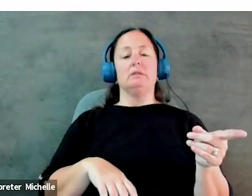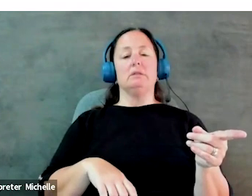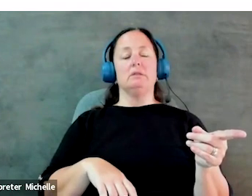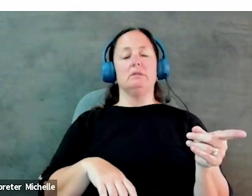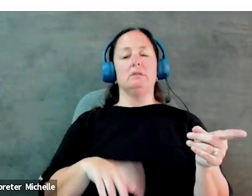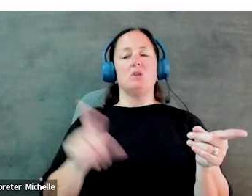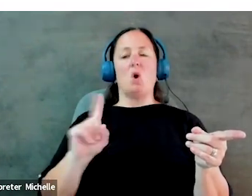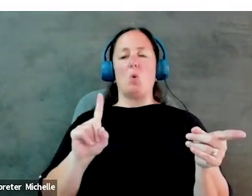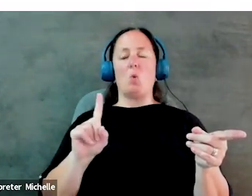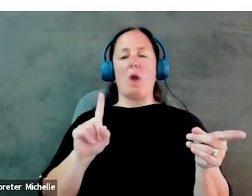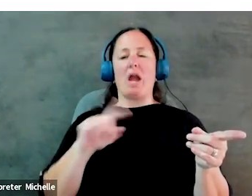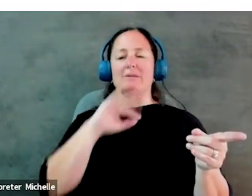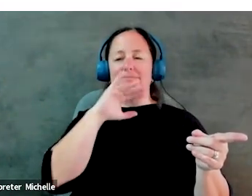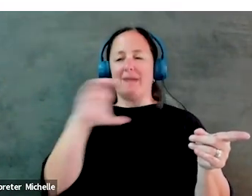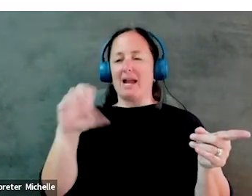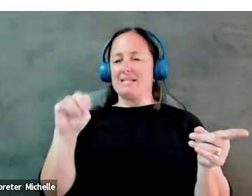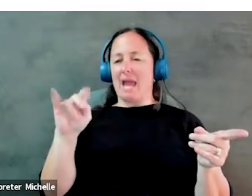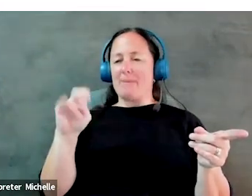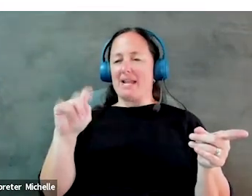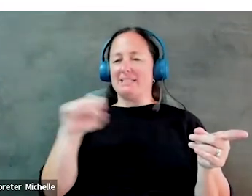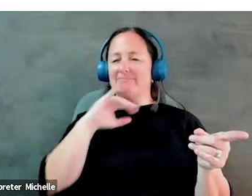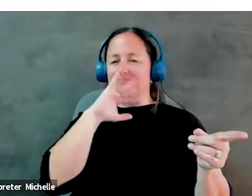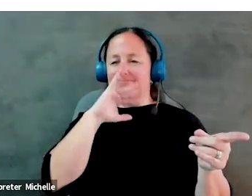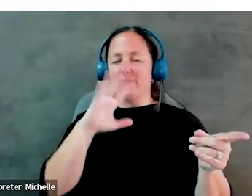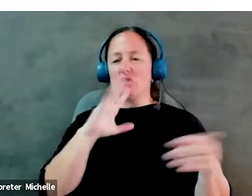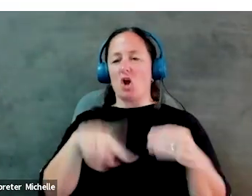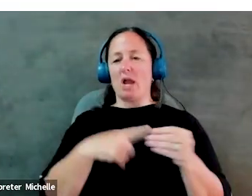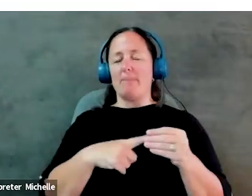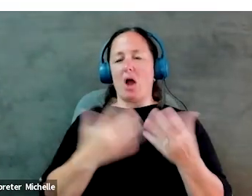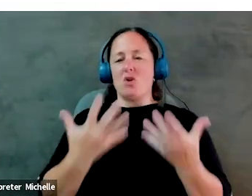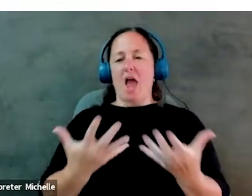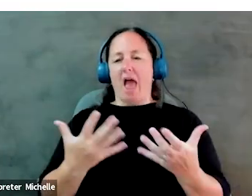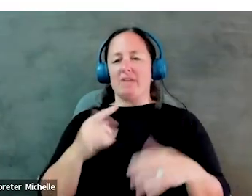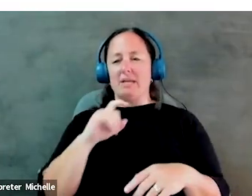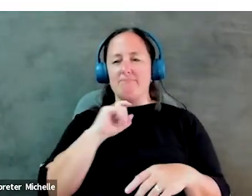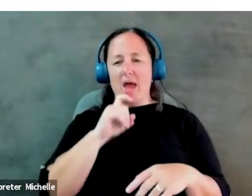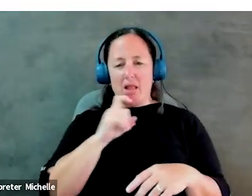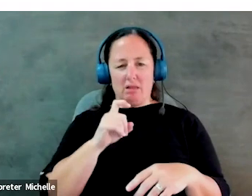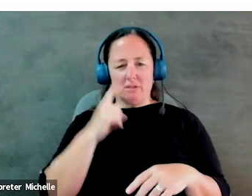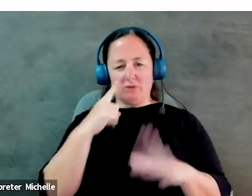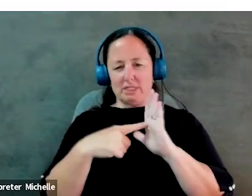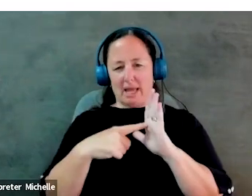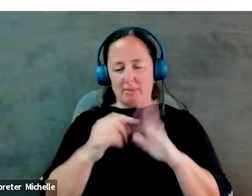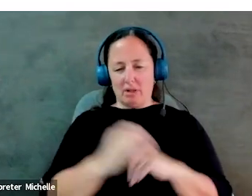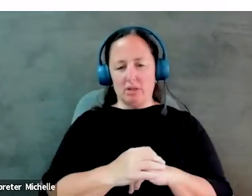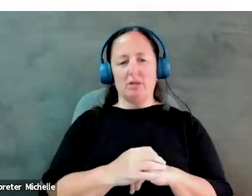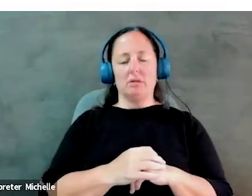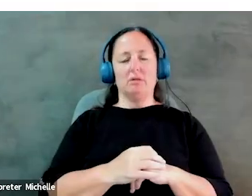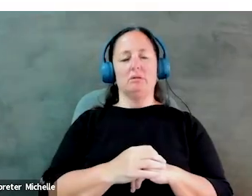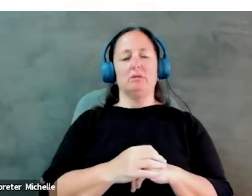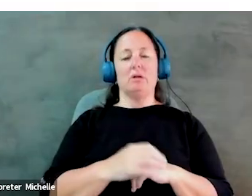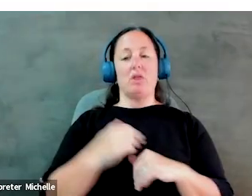So where do these contaminants come from when we talk about heavy metals, cadmium heavy metals, for example?